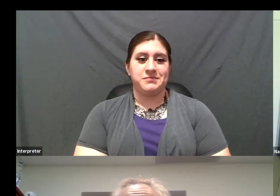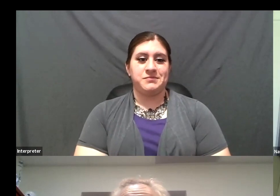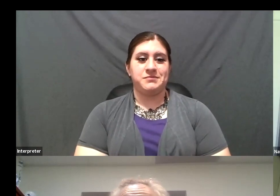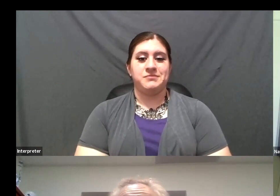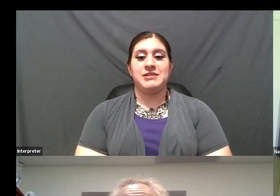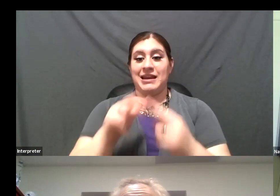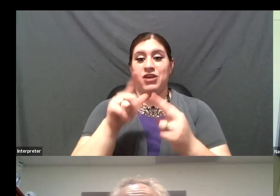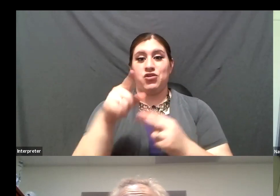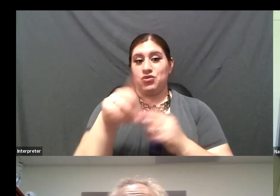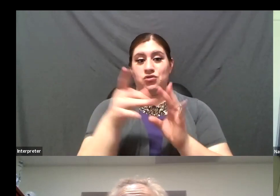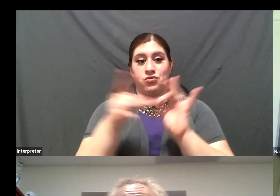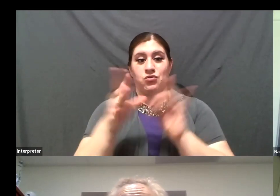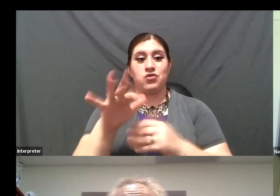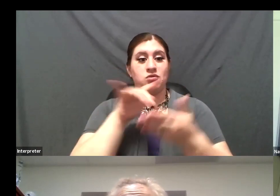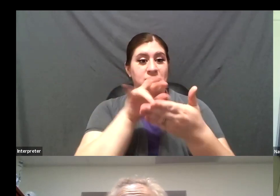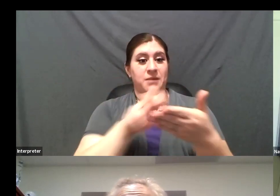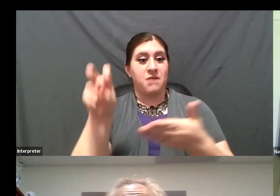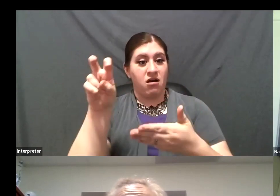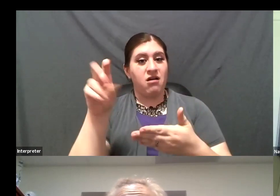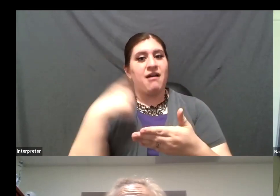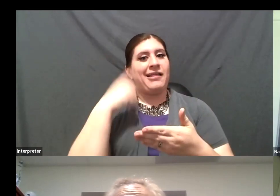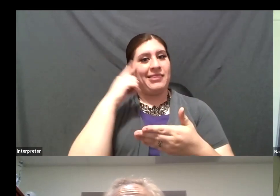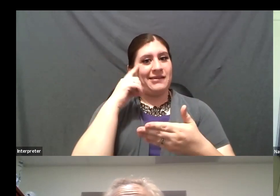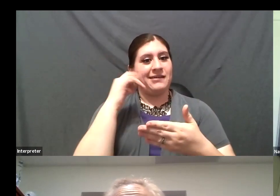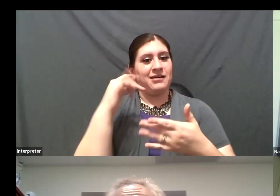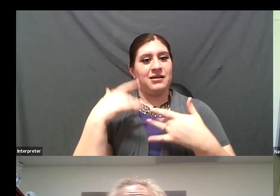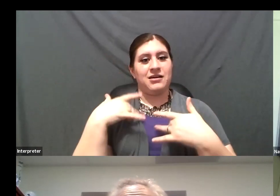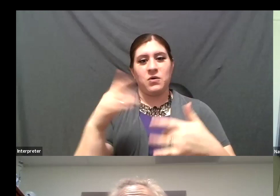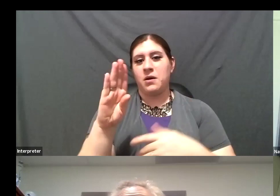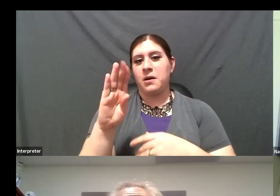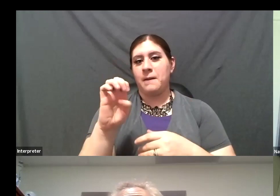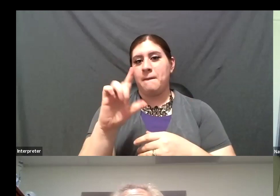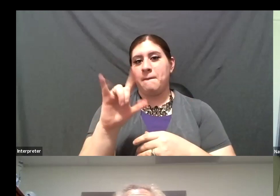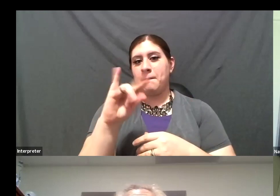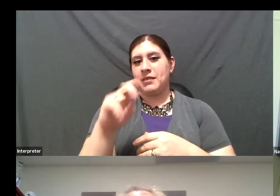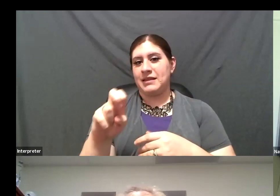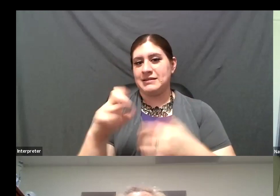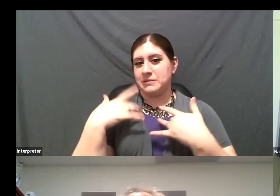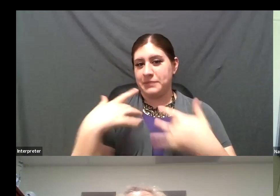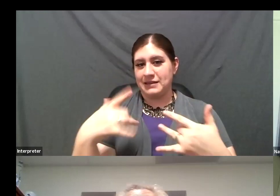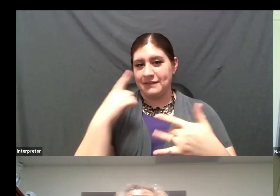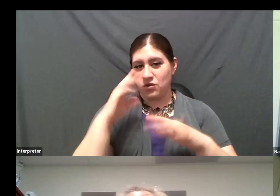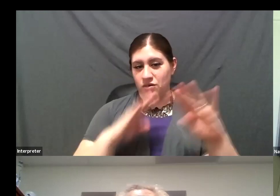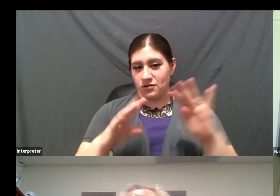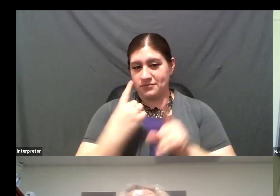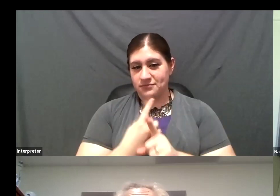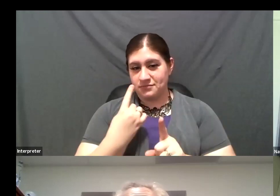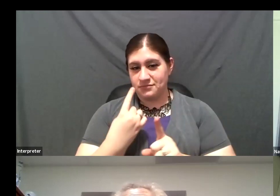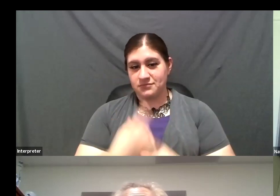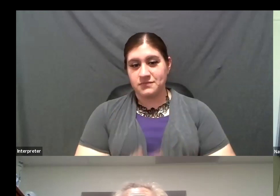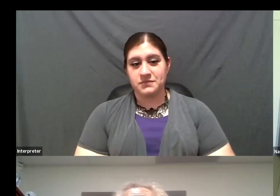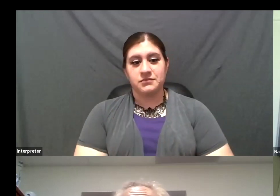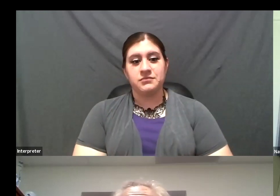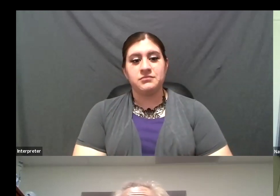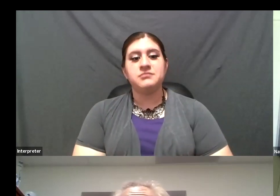of you talk on your study abroad trip? I believe it's to Belize that we typically do for biology.